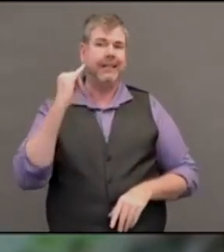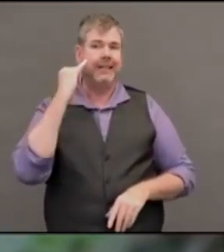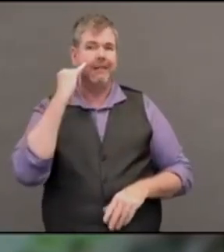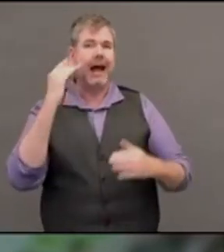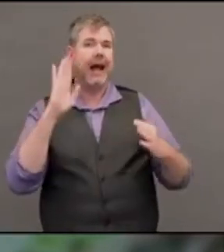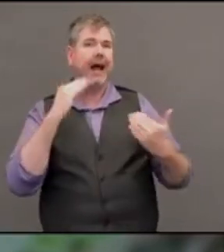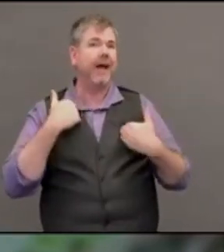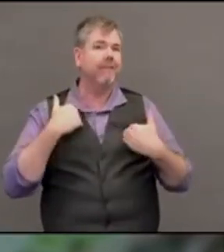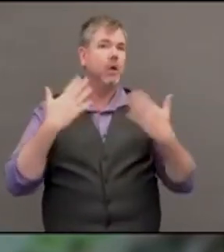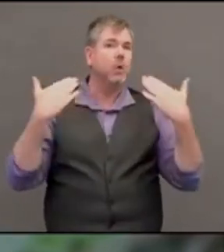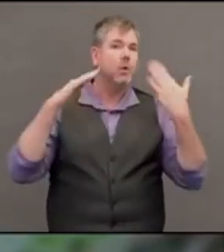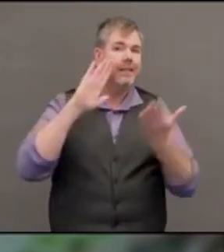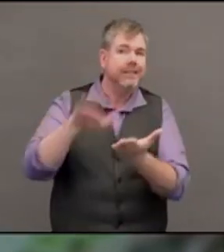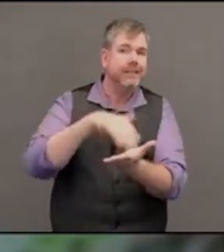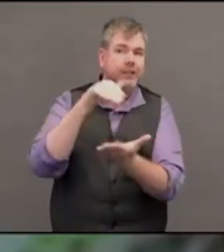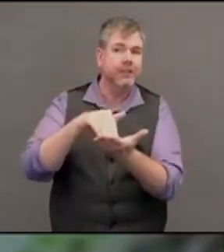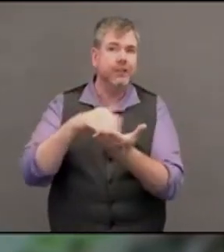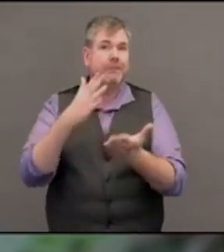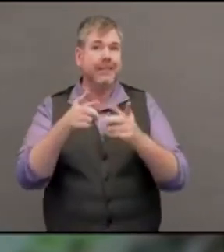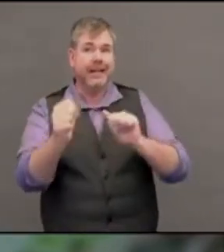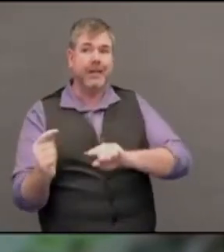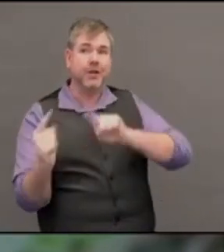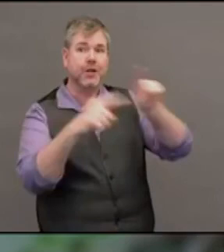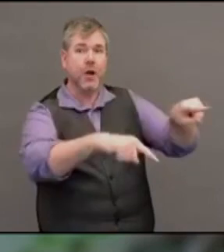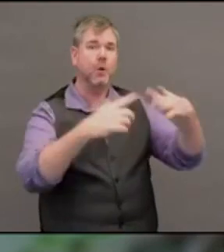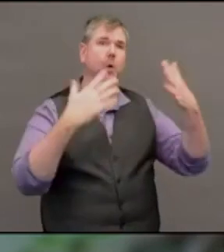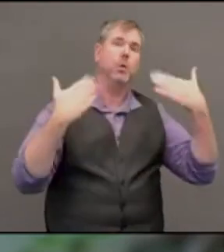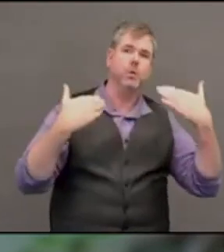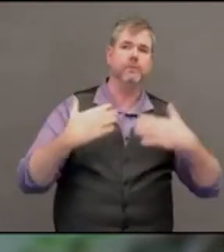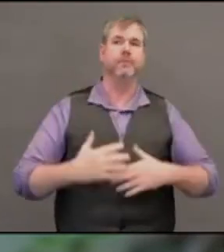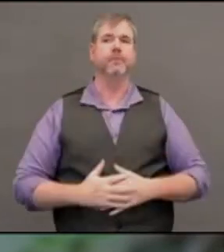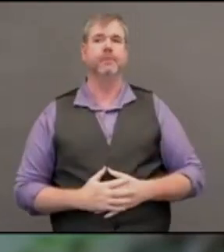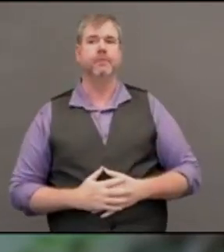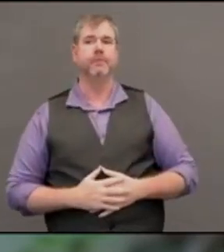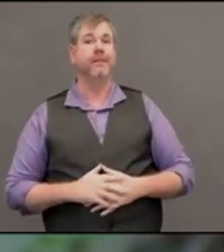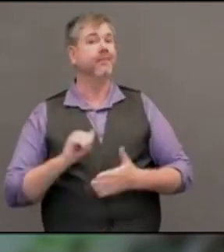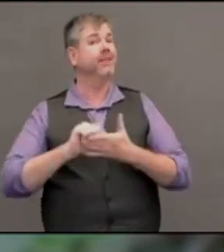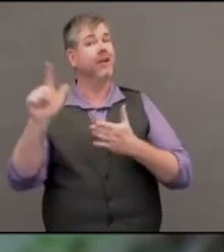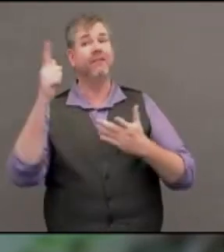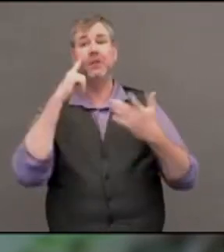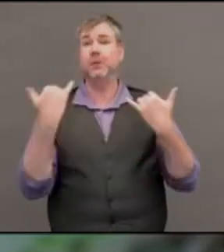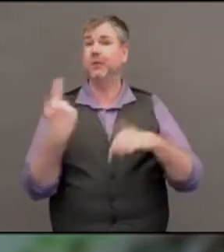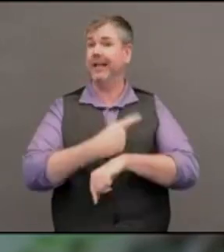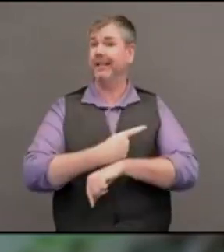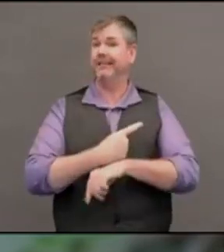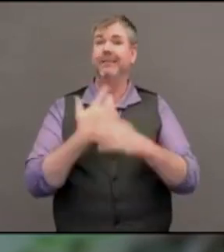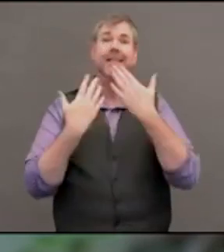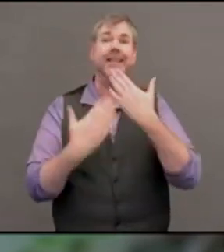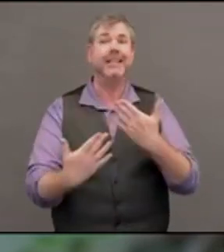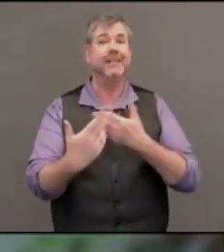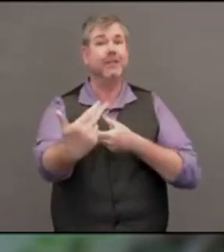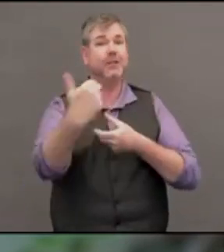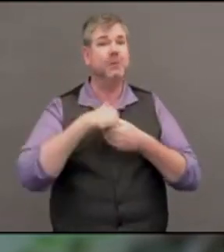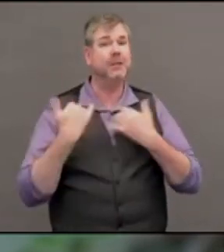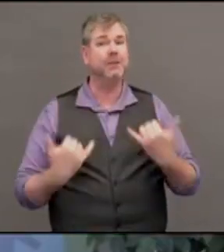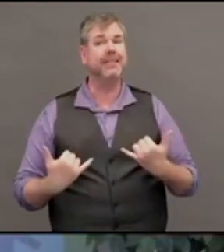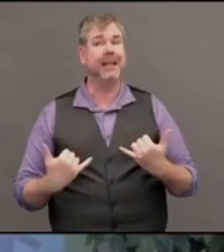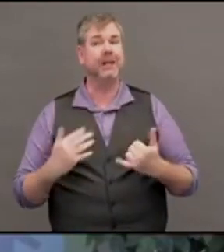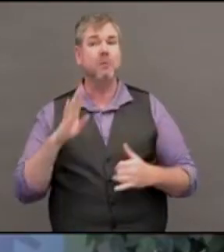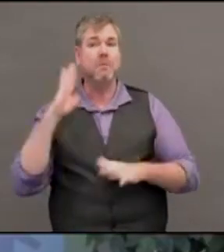centers. That's all the information we have for today. We will see you back here on Monday at 10 a.m. Thanks for joining us. Have a safe weekend.